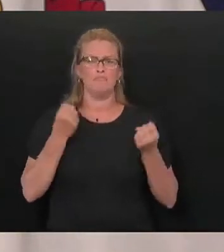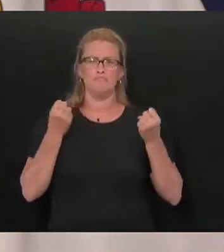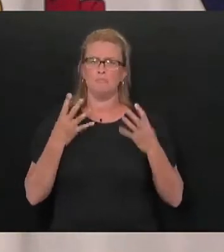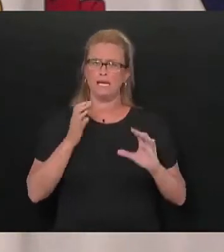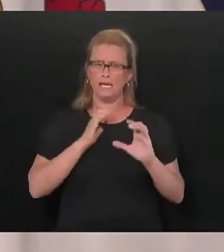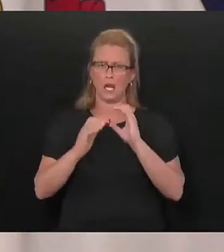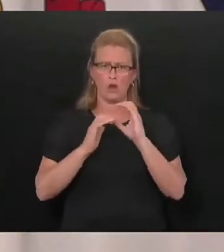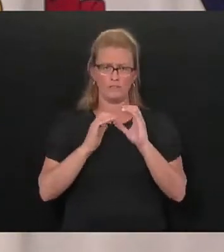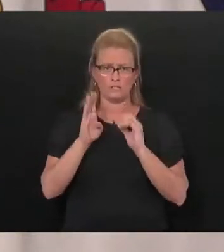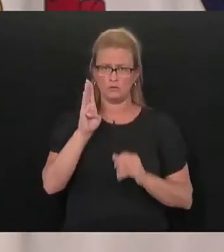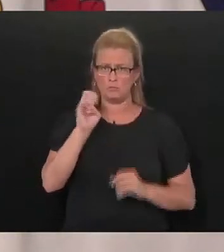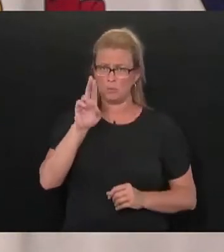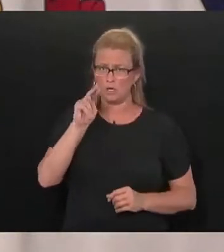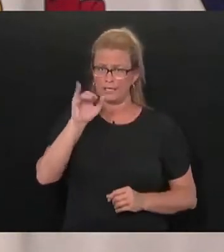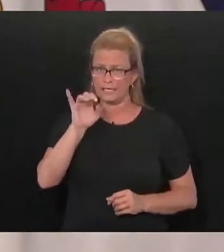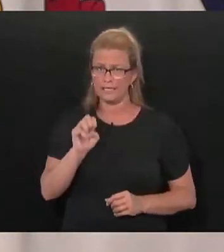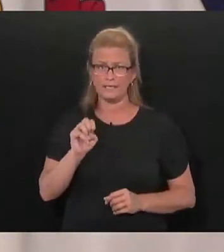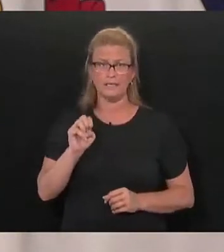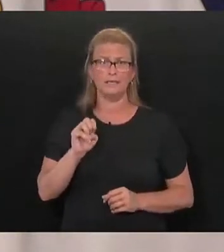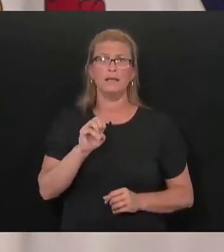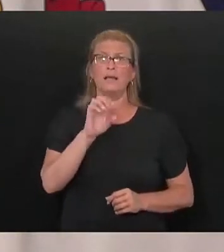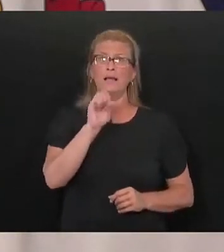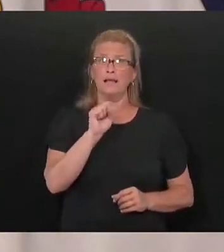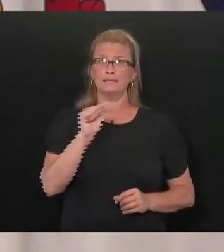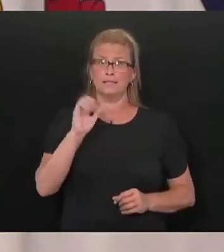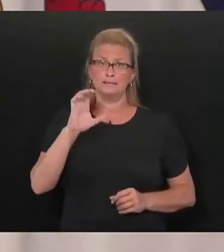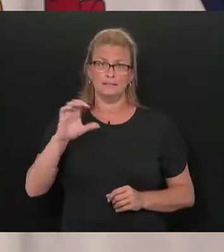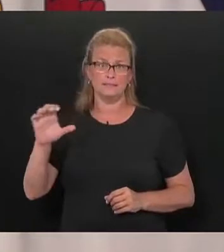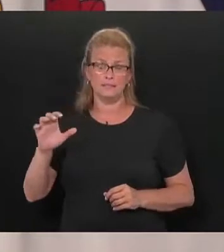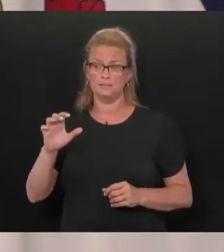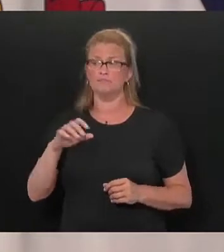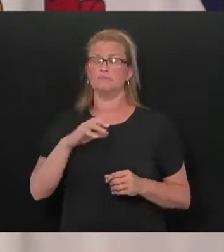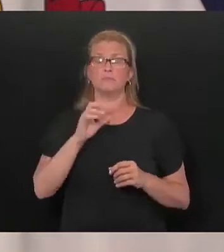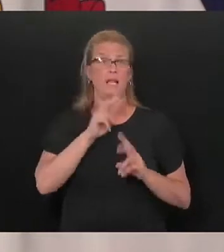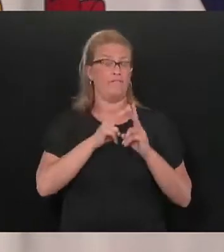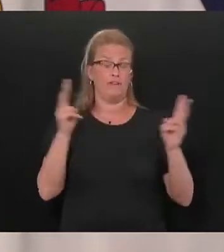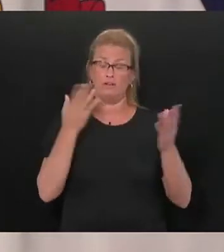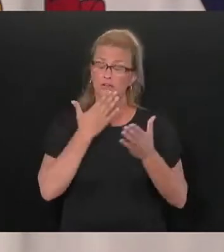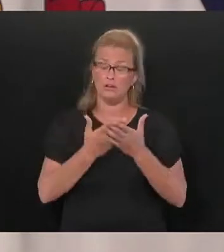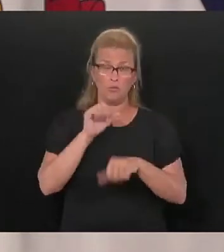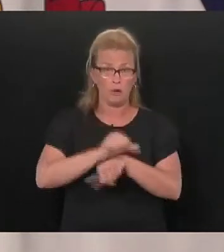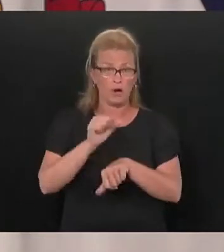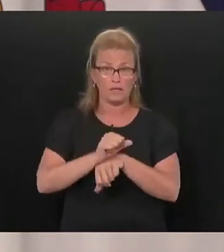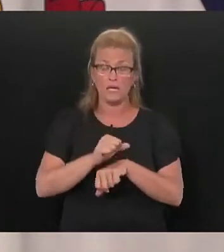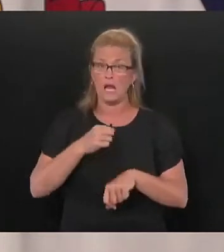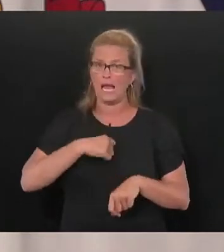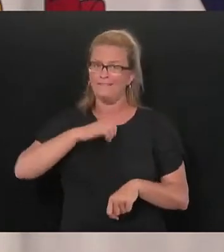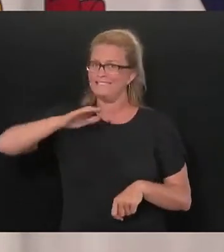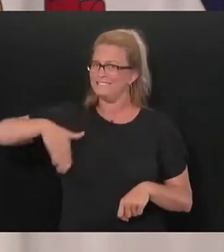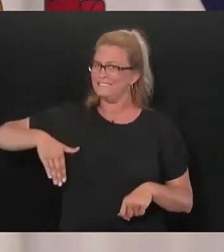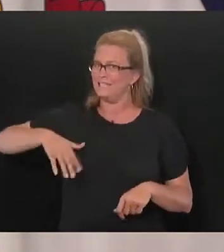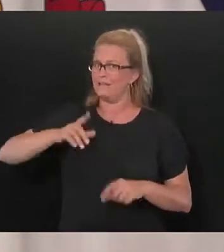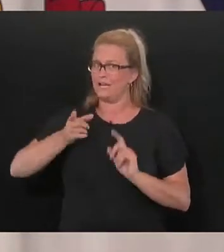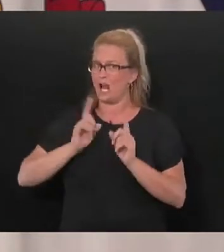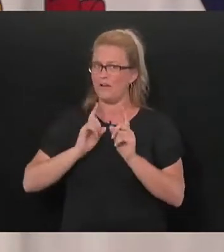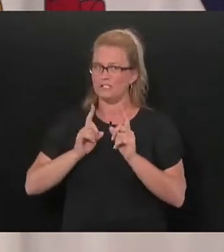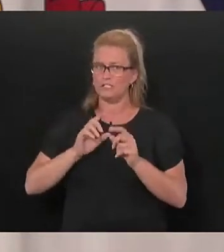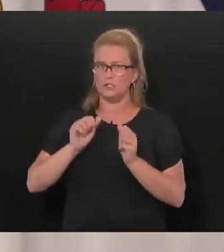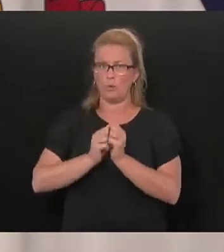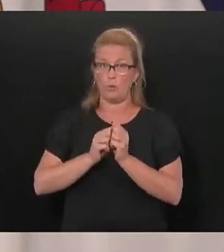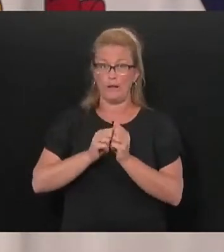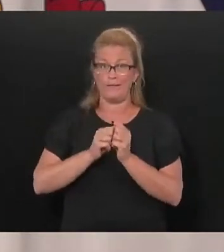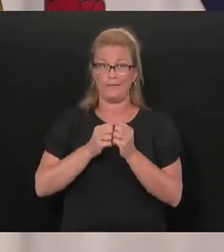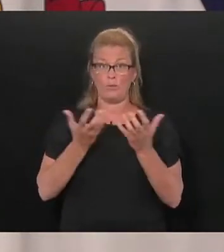Dolan and the SSAC, and they're doing great work. All that's really, really good. I have not had a conversation in regard to this one I'm going to